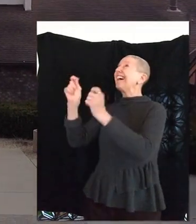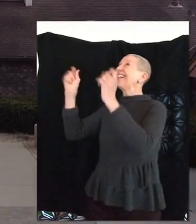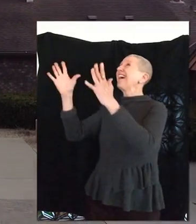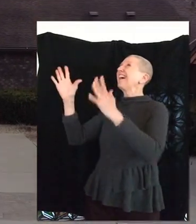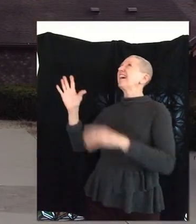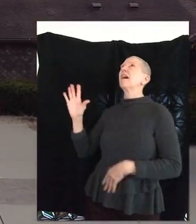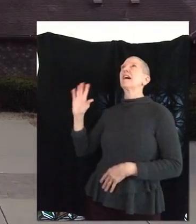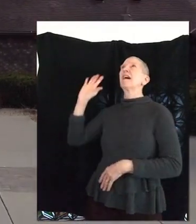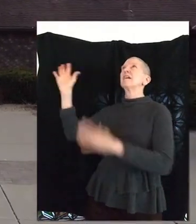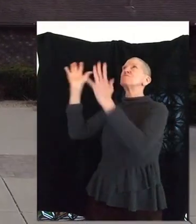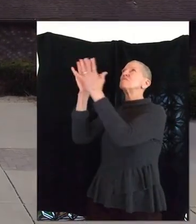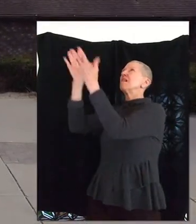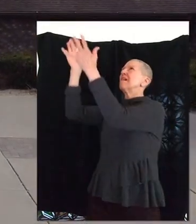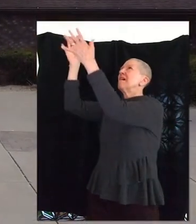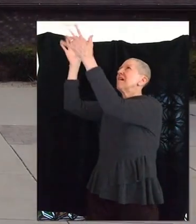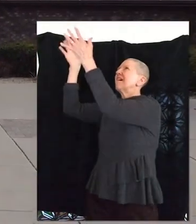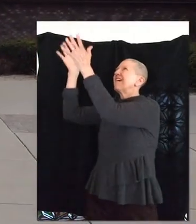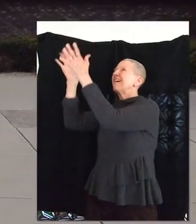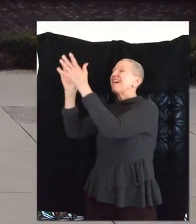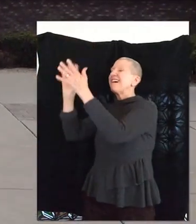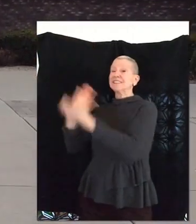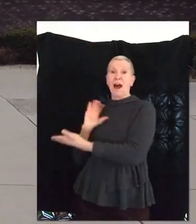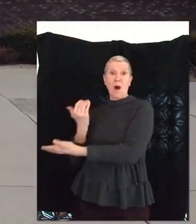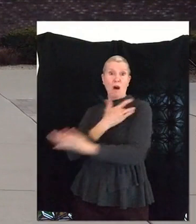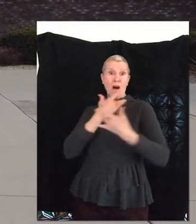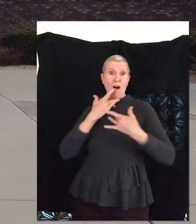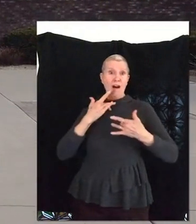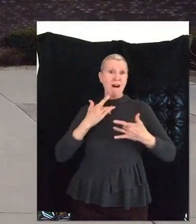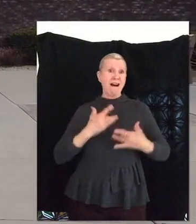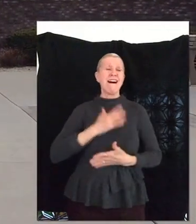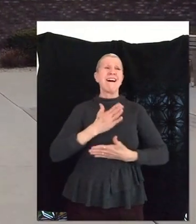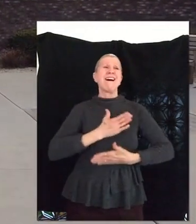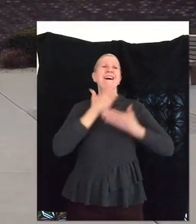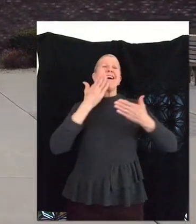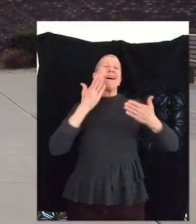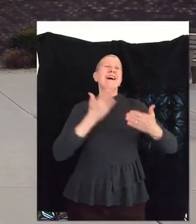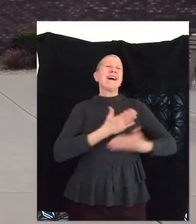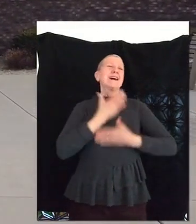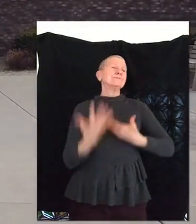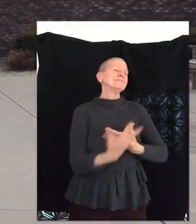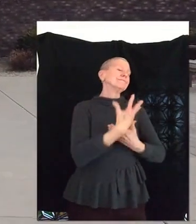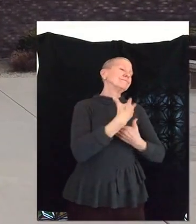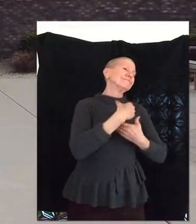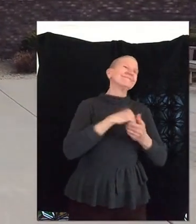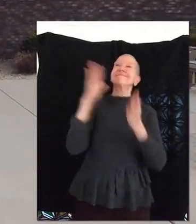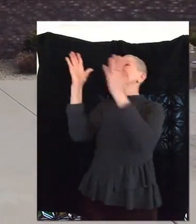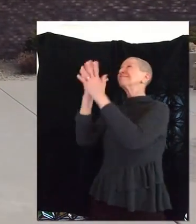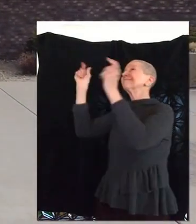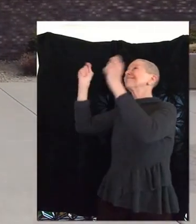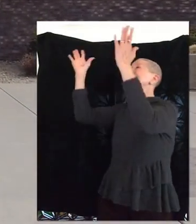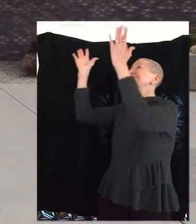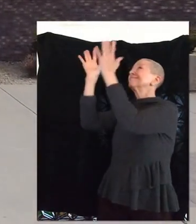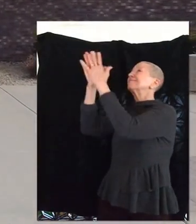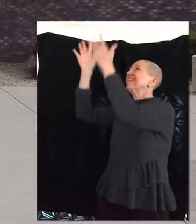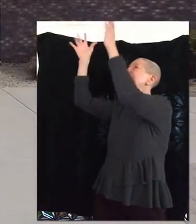Alleluia, we sing your praises. All our hearts are filled with gladness. Alleluia, we sing your praises.